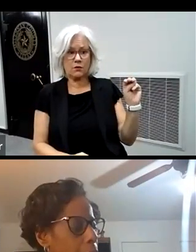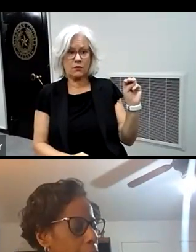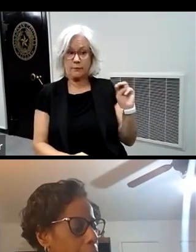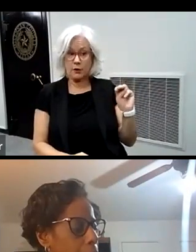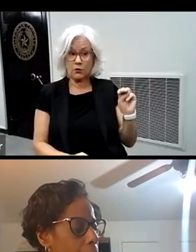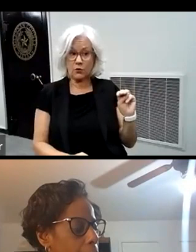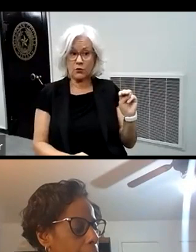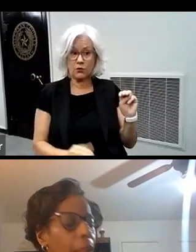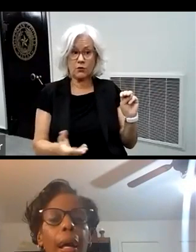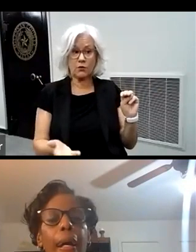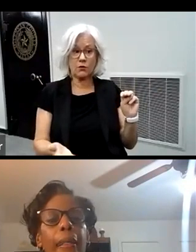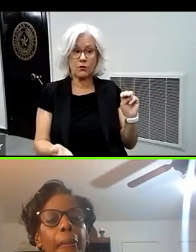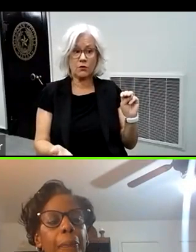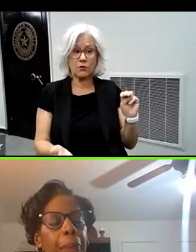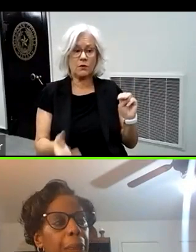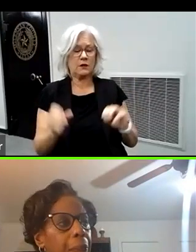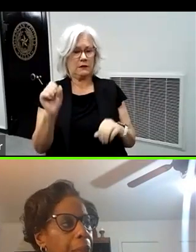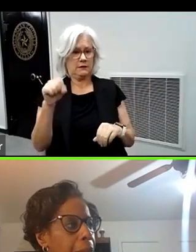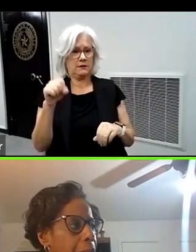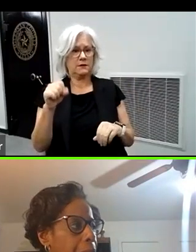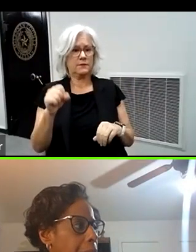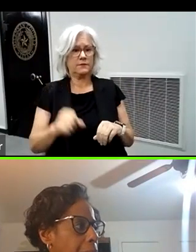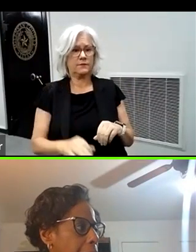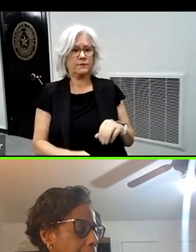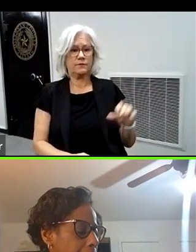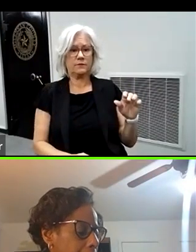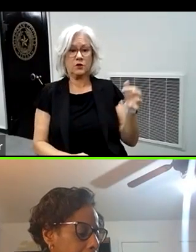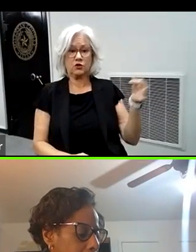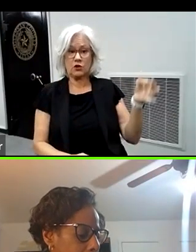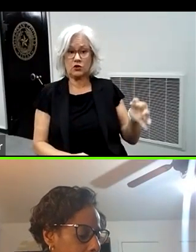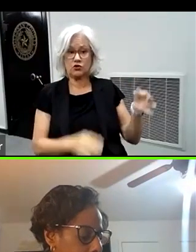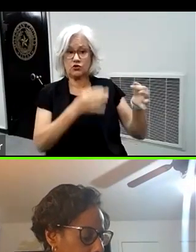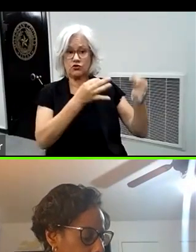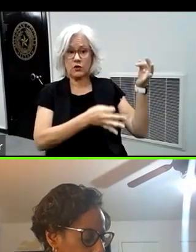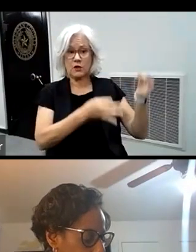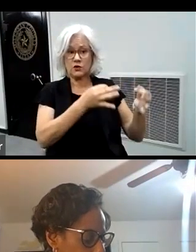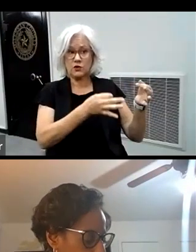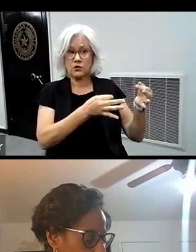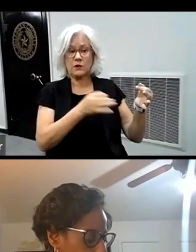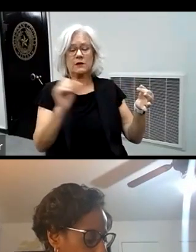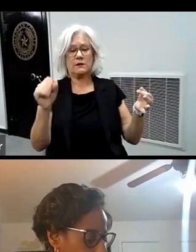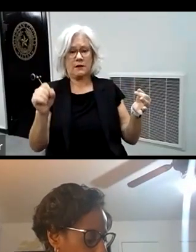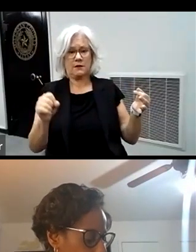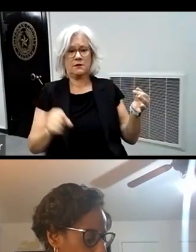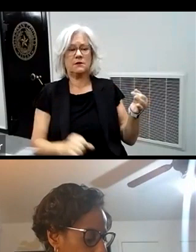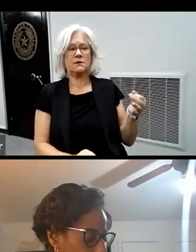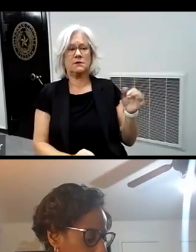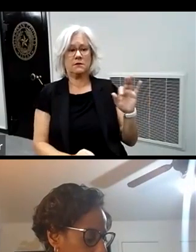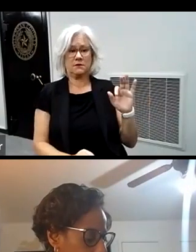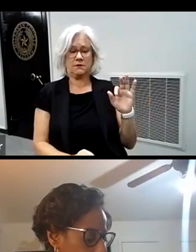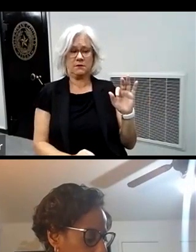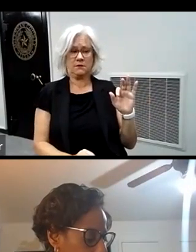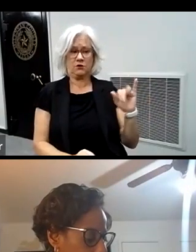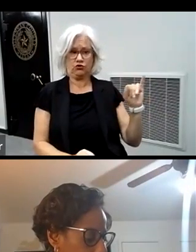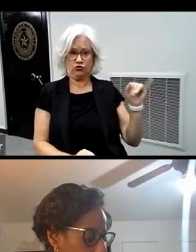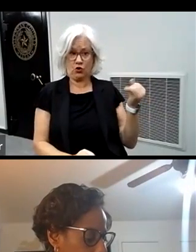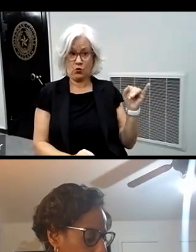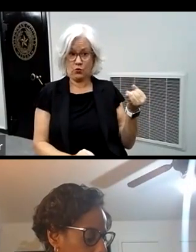Commissioner Miller. Aye. Judge Fulton. Aye. Commissioner Jones.